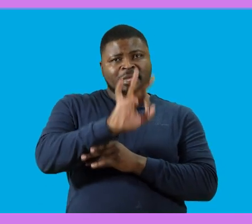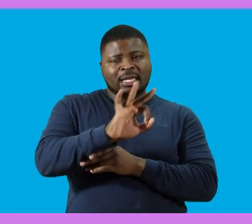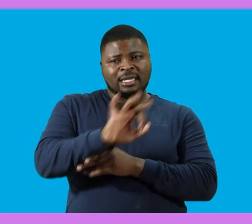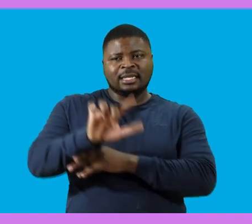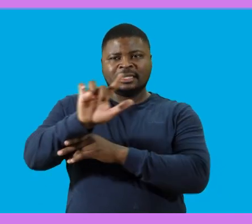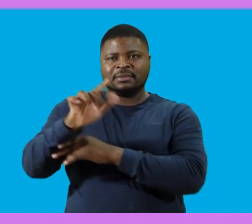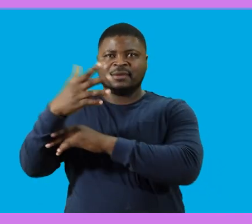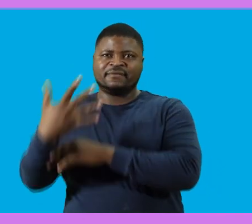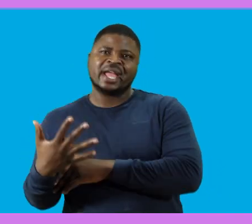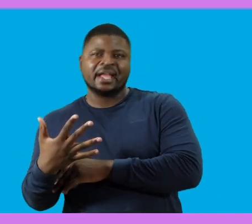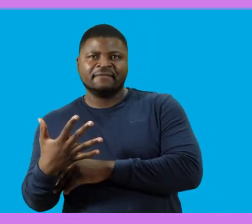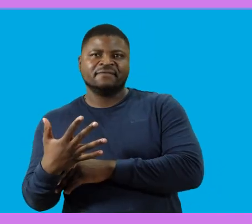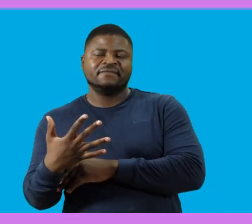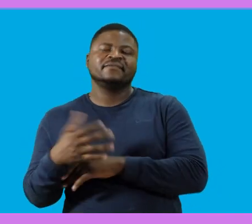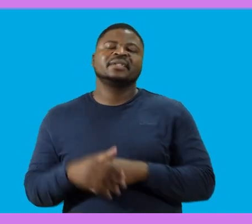earned